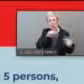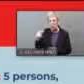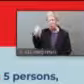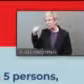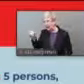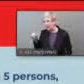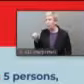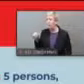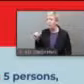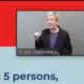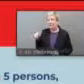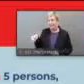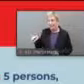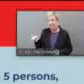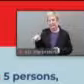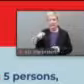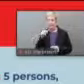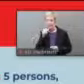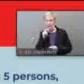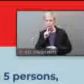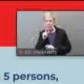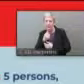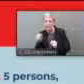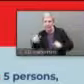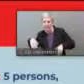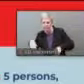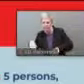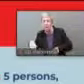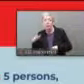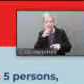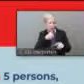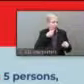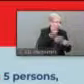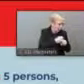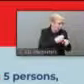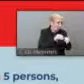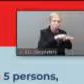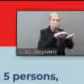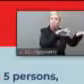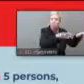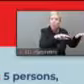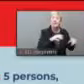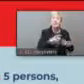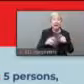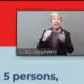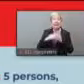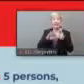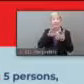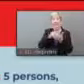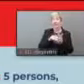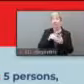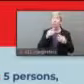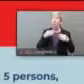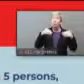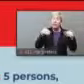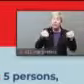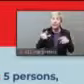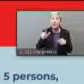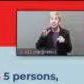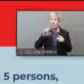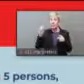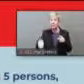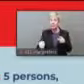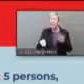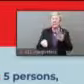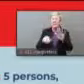move. So essential retail, 25%, but not everything is closed. This is the whole point.